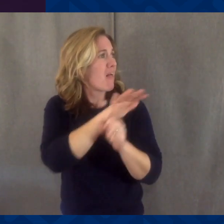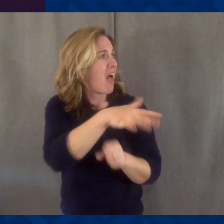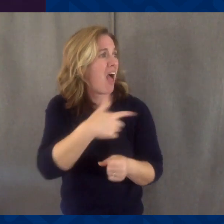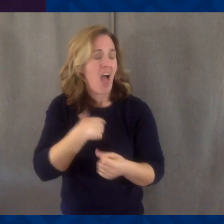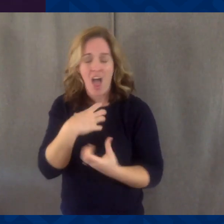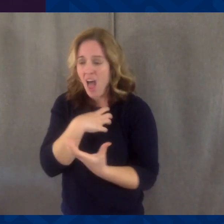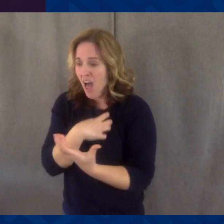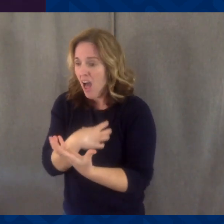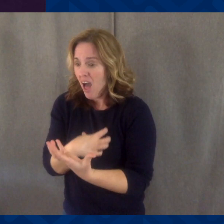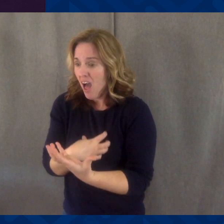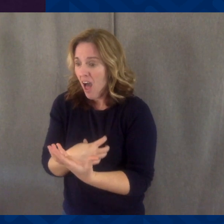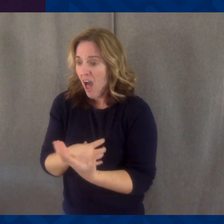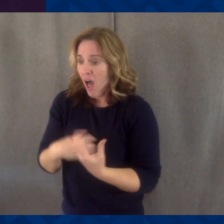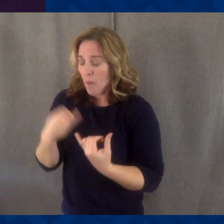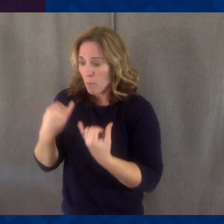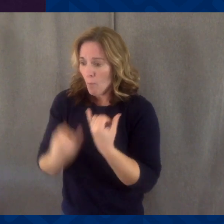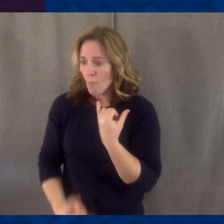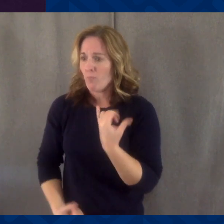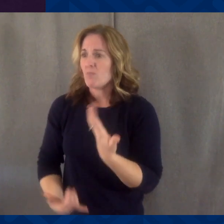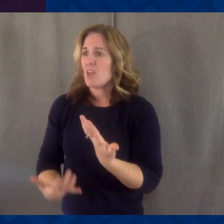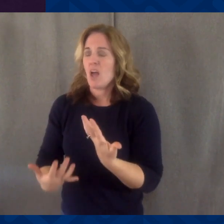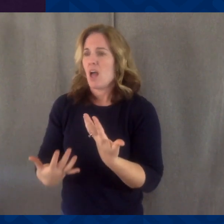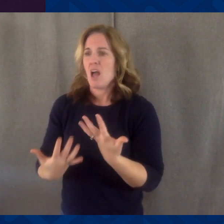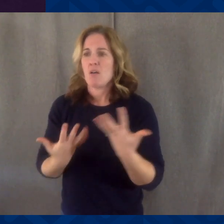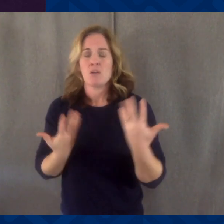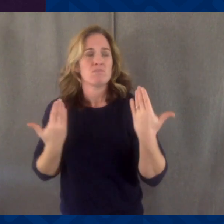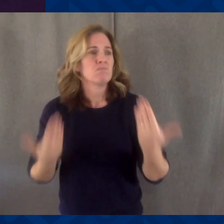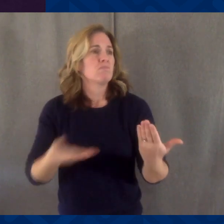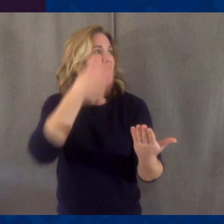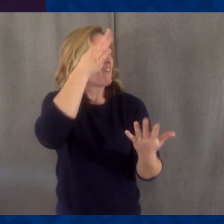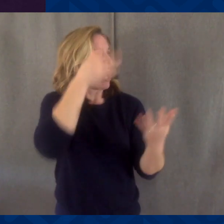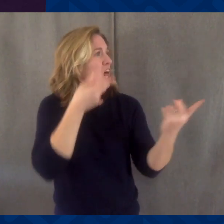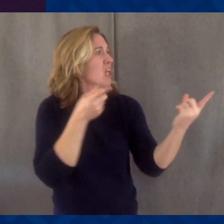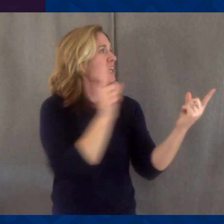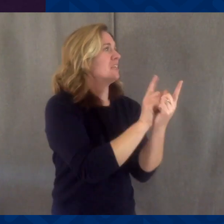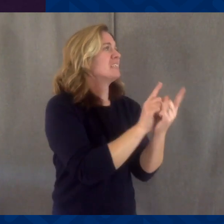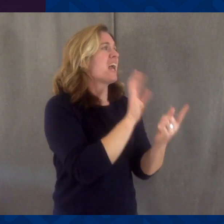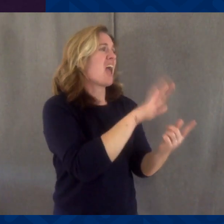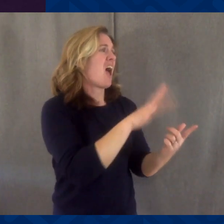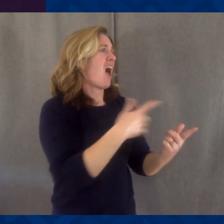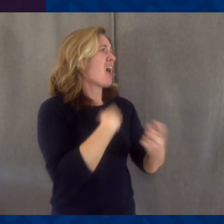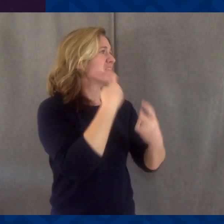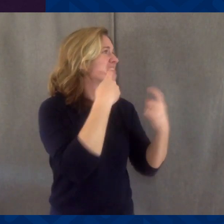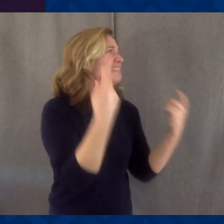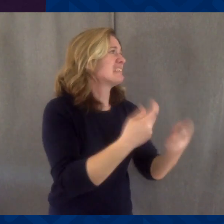back to my father and say to him, Father, I've sinned against heaven and against you. I'm no longer worthy to be called your